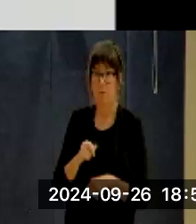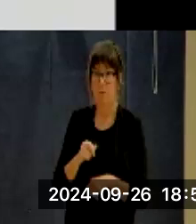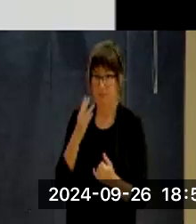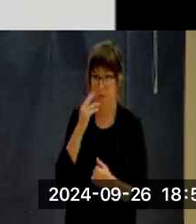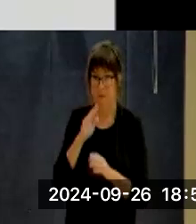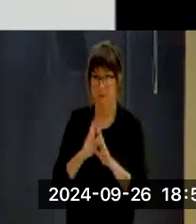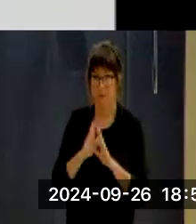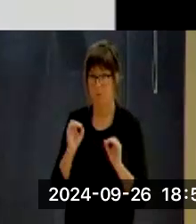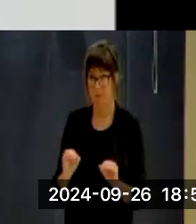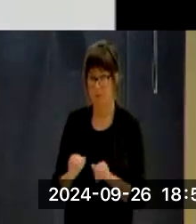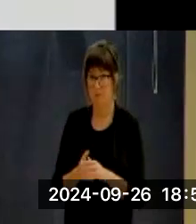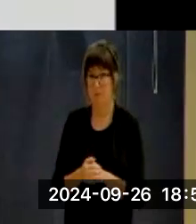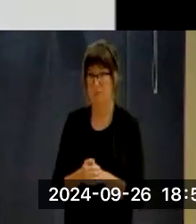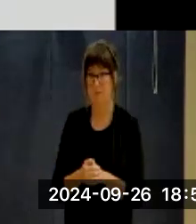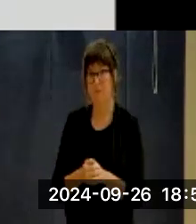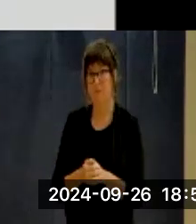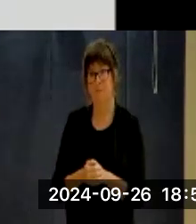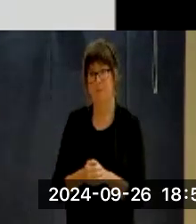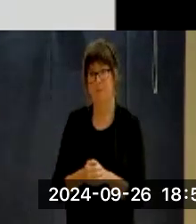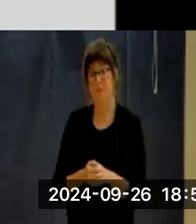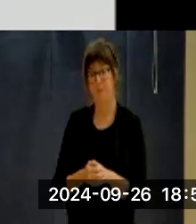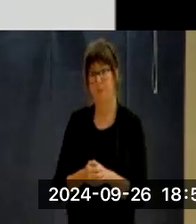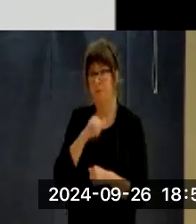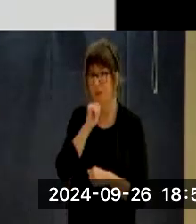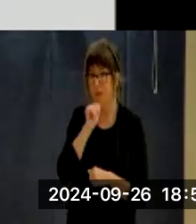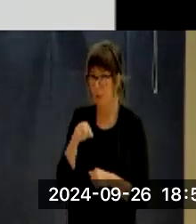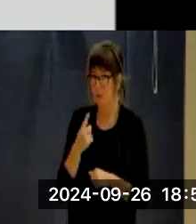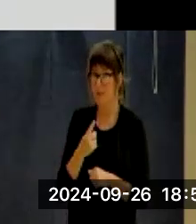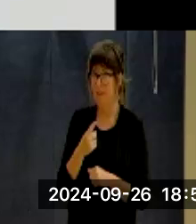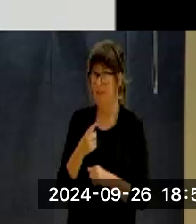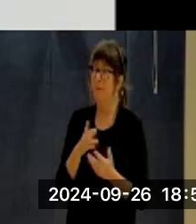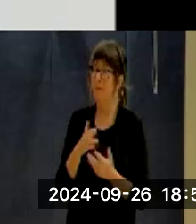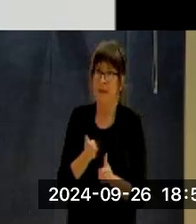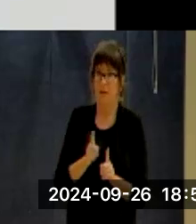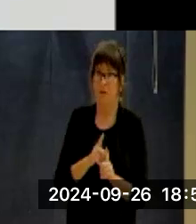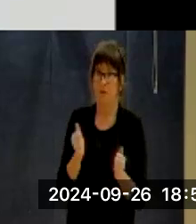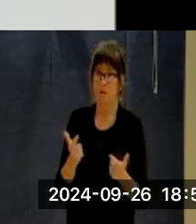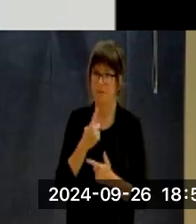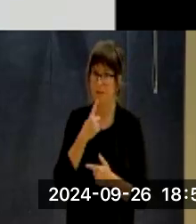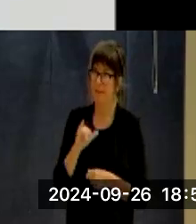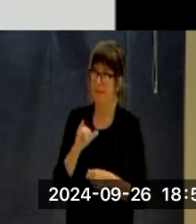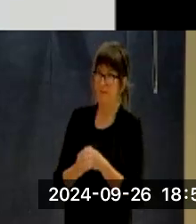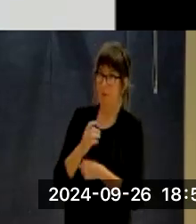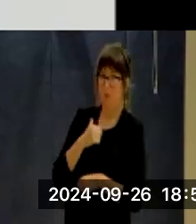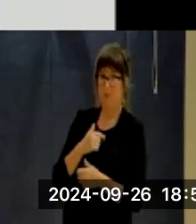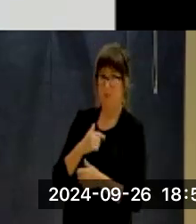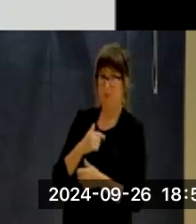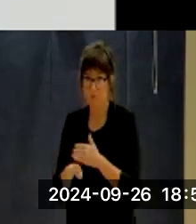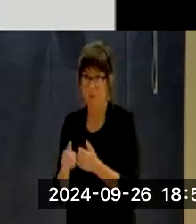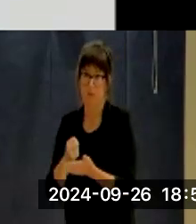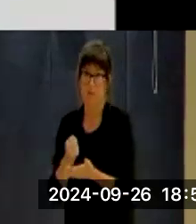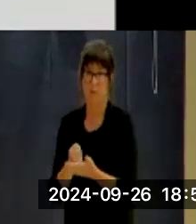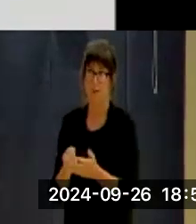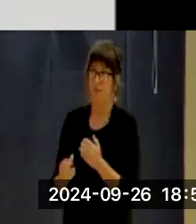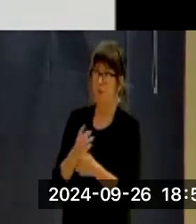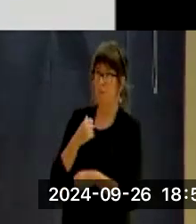experiencing homelessness. And not only do all of them say that forced treatment and forced kind of being put